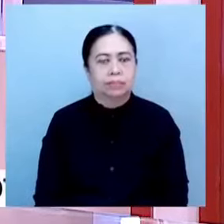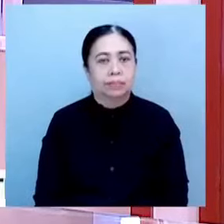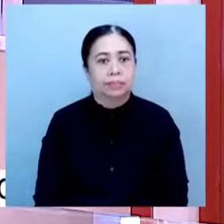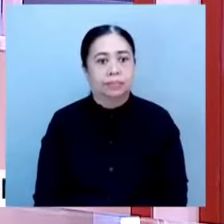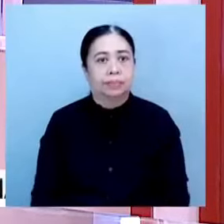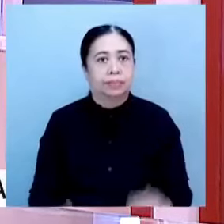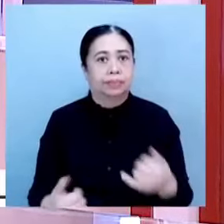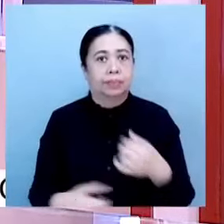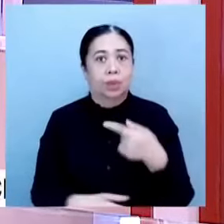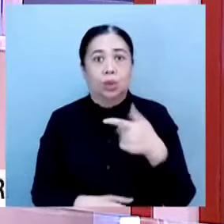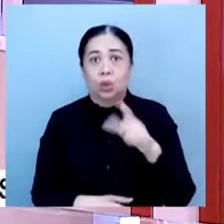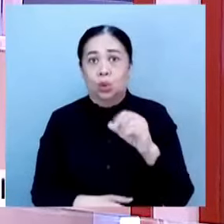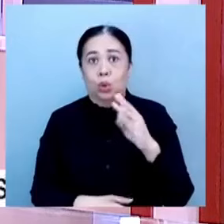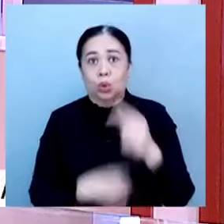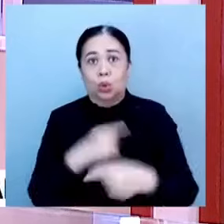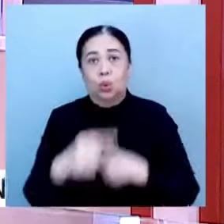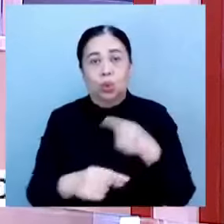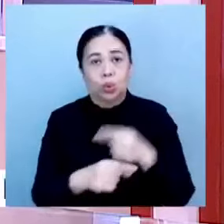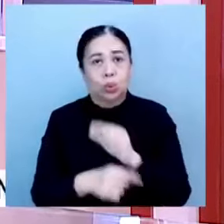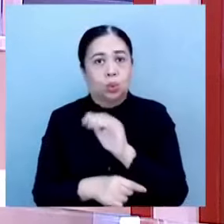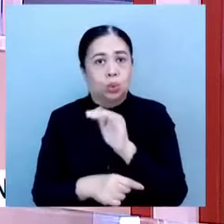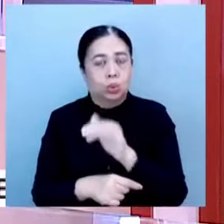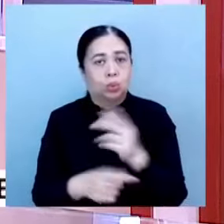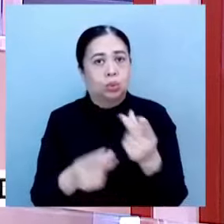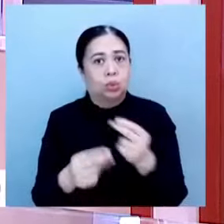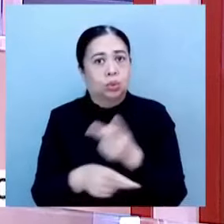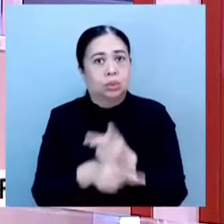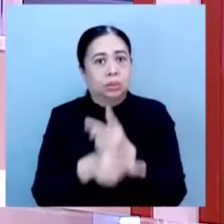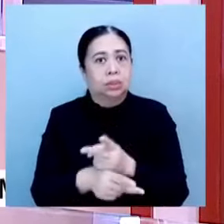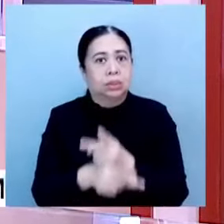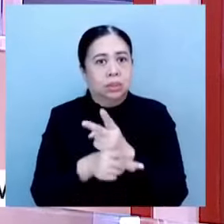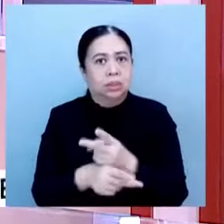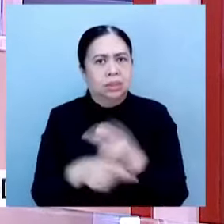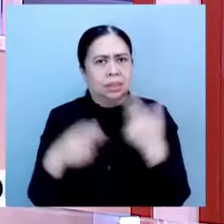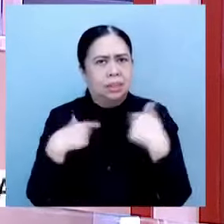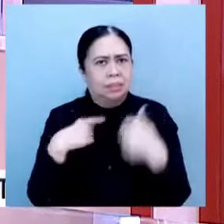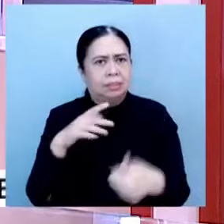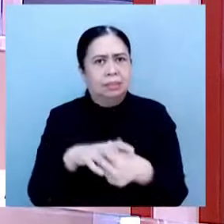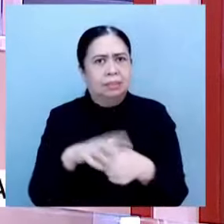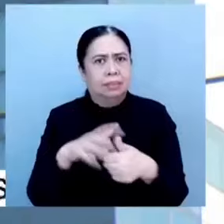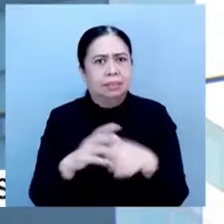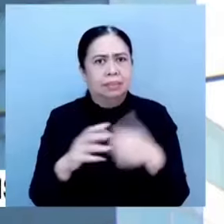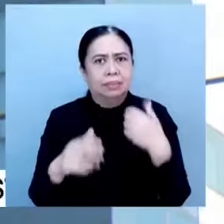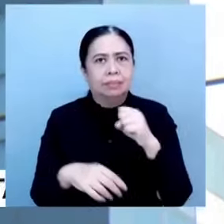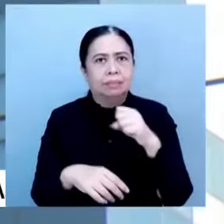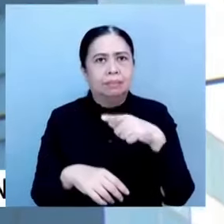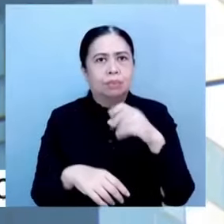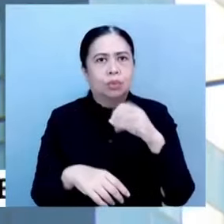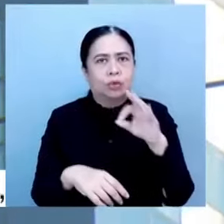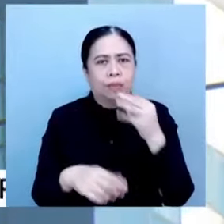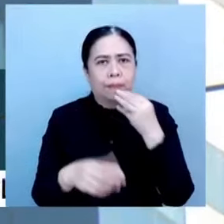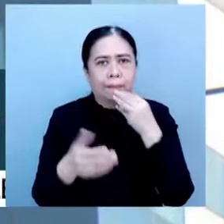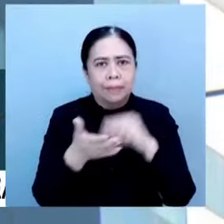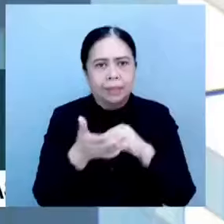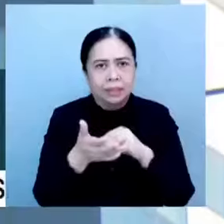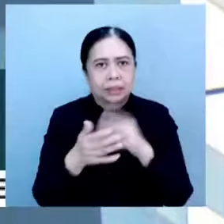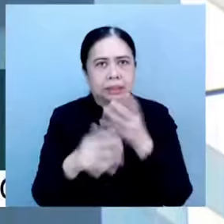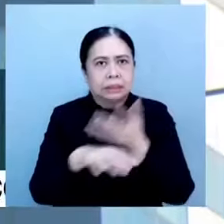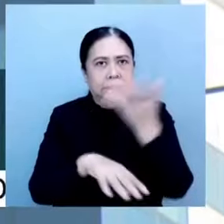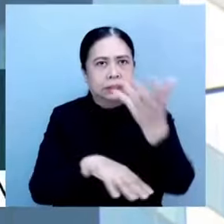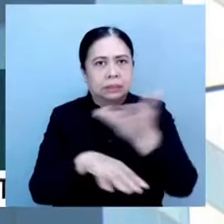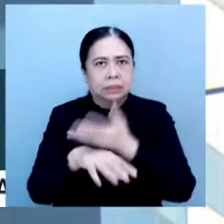Globe Telecom subscribers urged to exercise vigilance amid a surge in spoof messages designed to deceive people